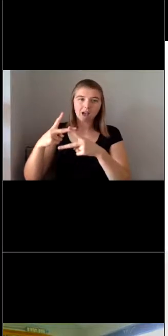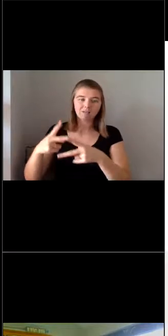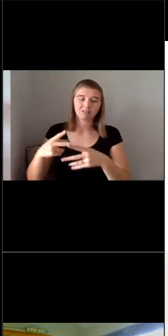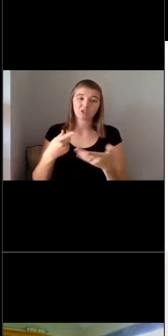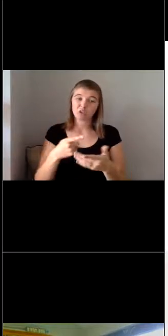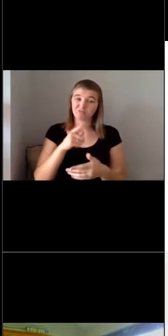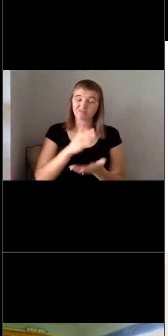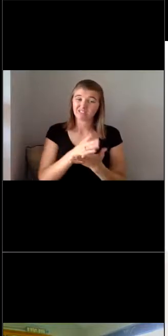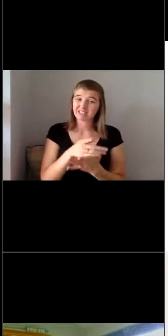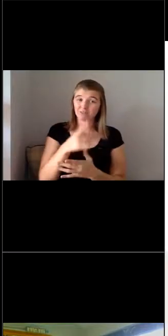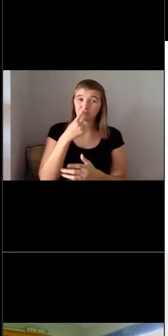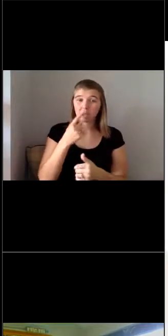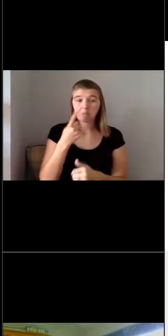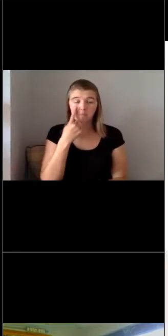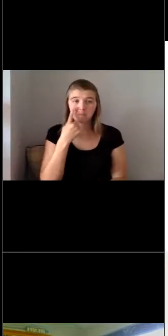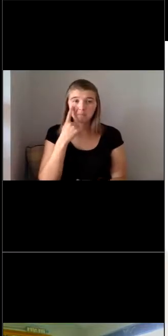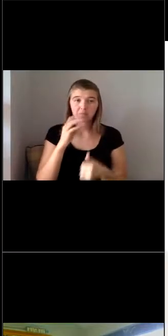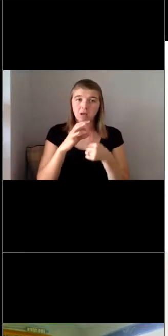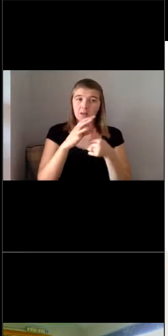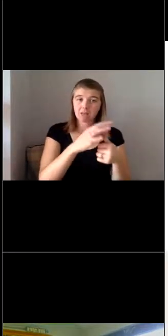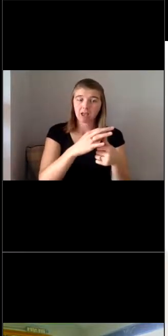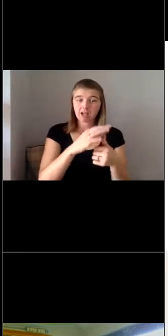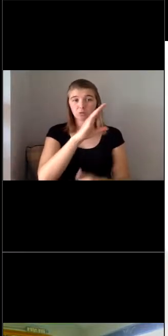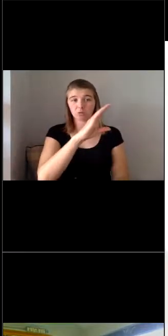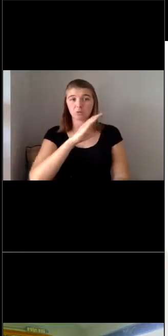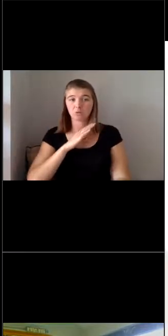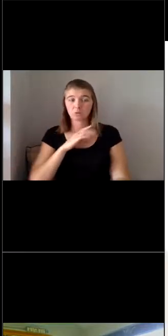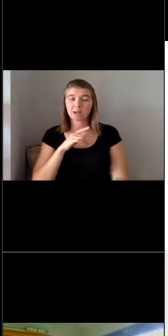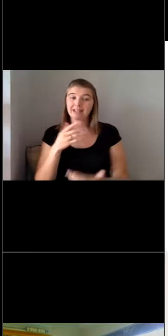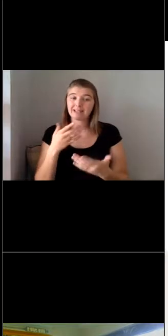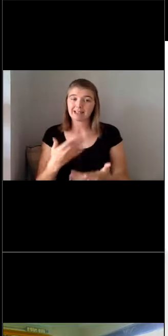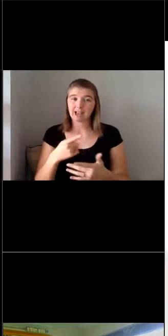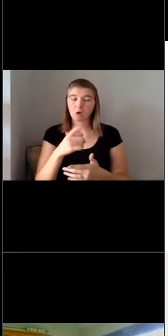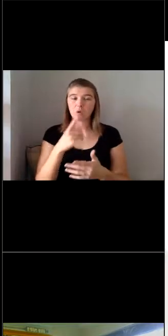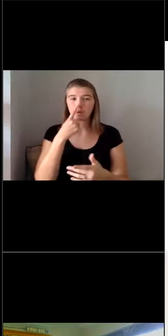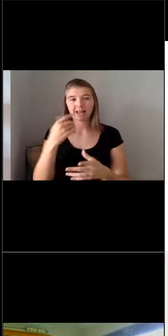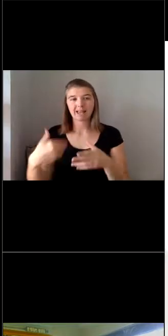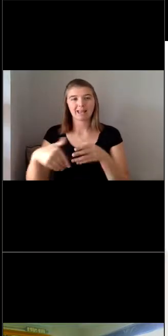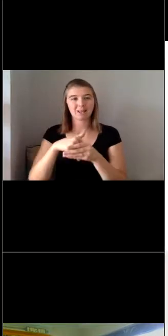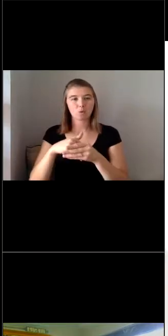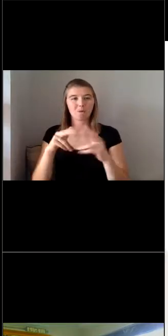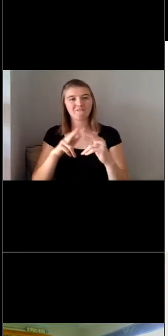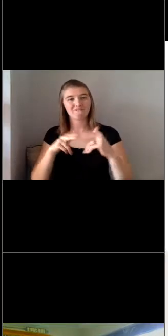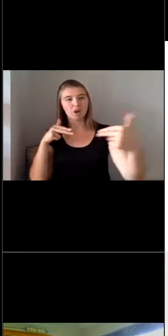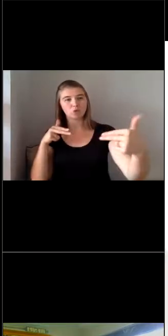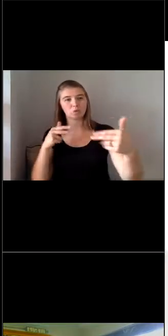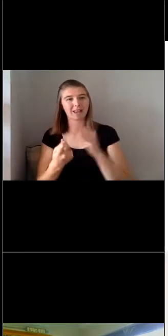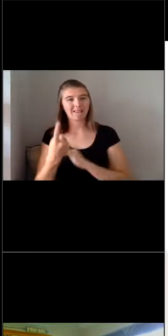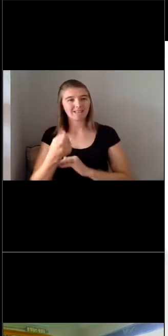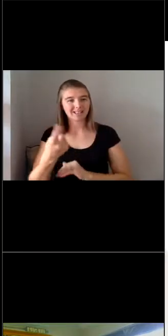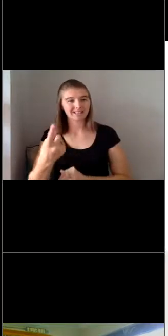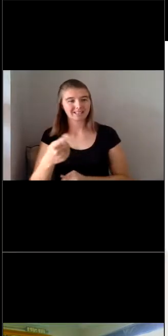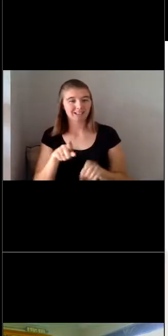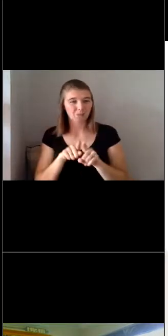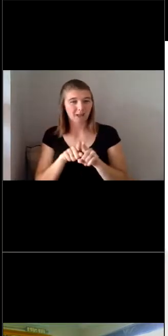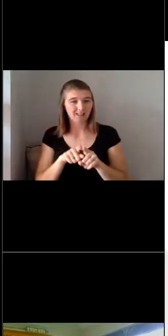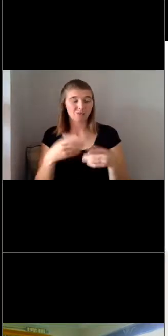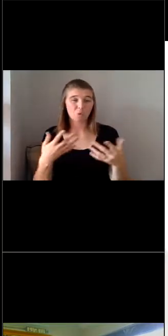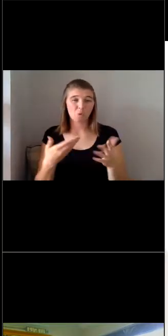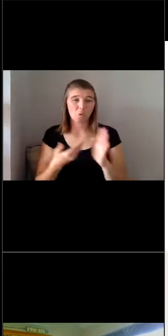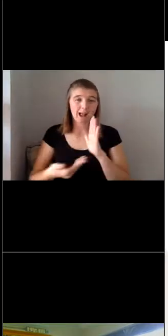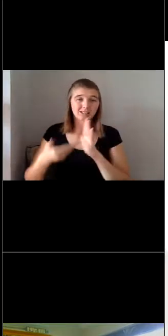They've been extended now to include virtual events, whereas they used to be more for real physical events, but they will help to cover any extra equipment